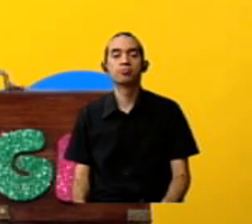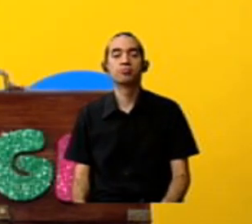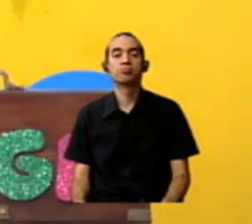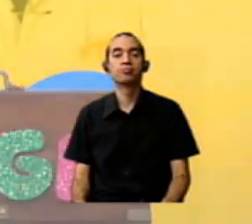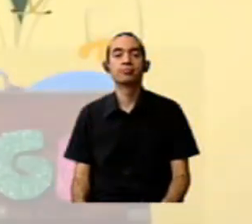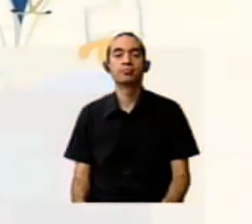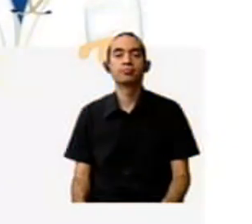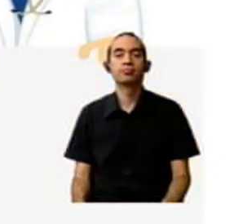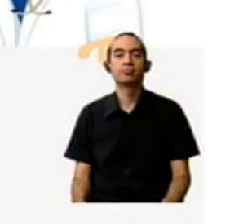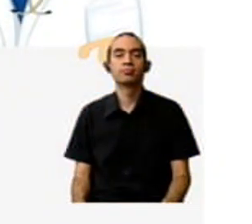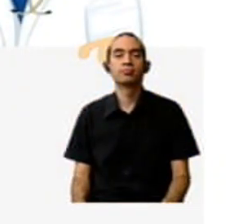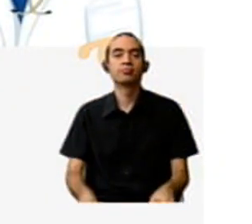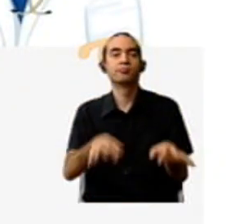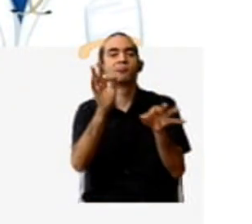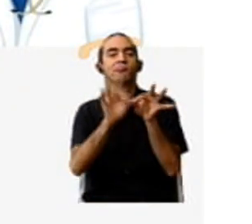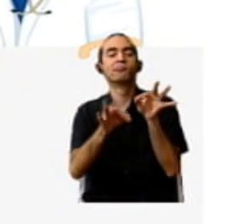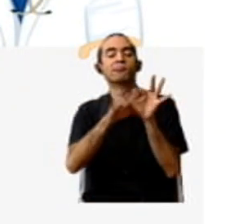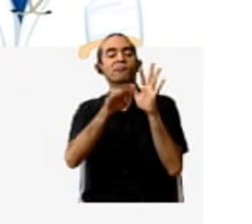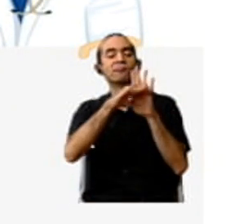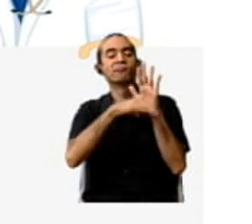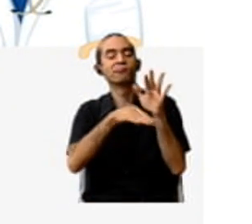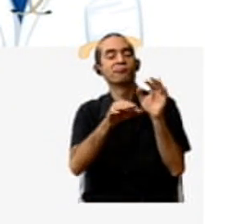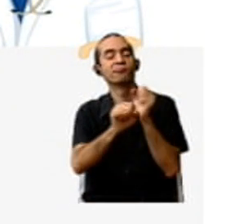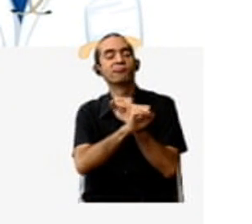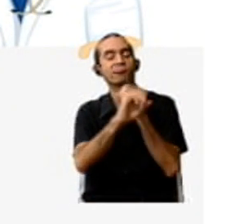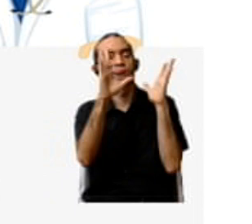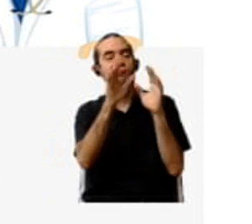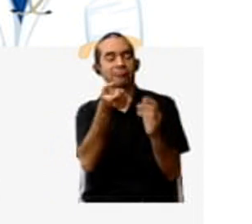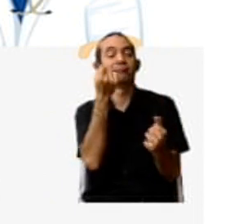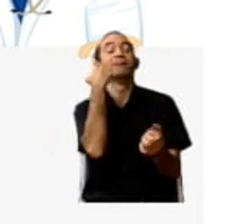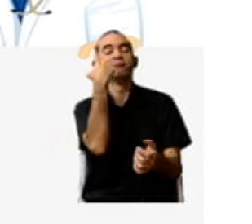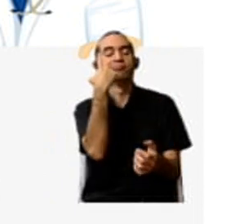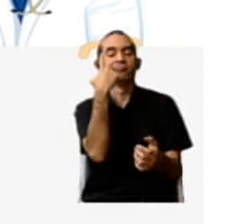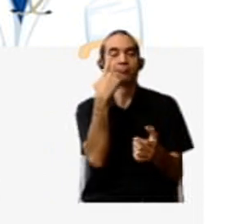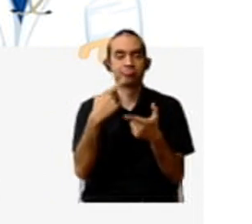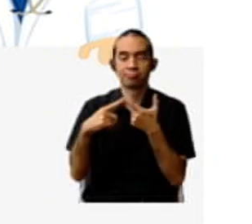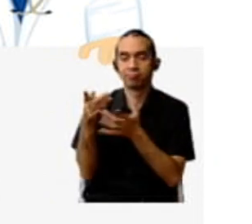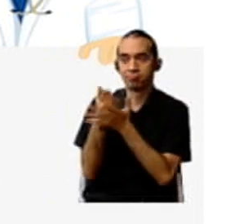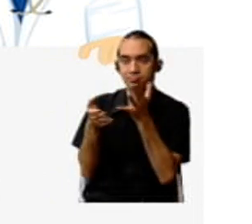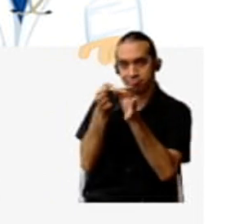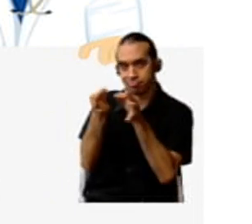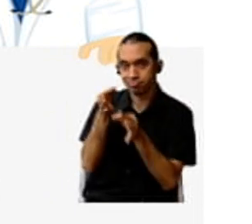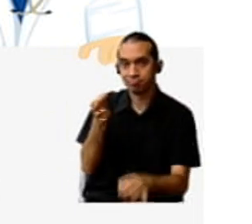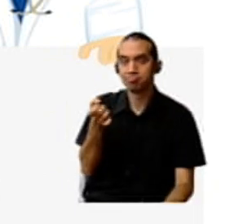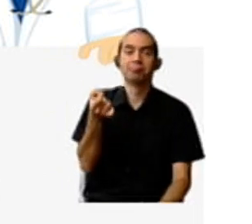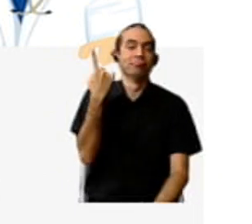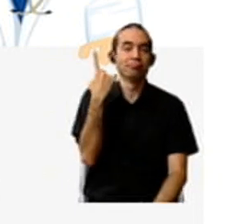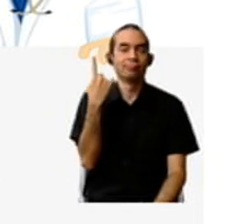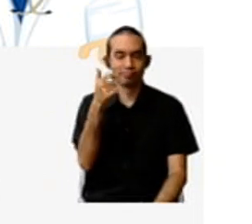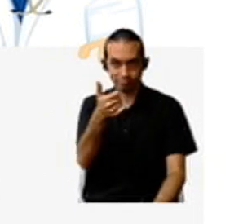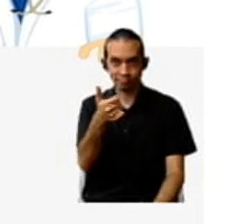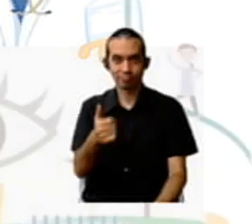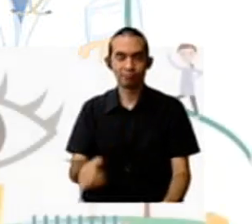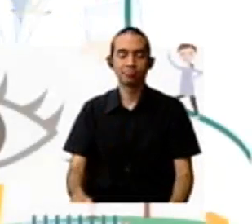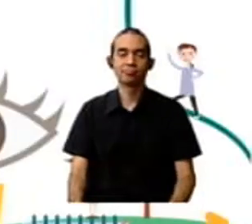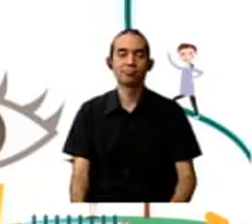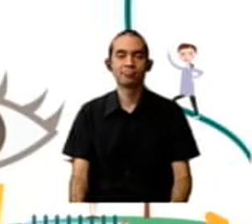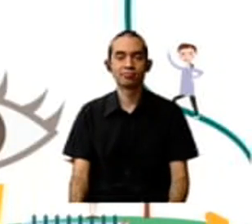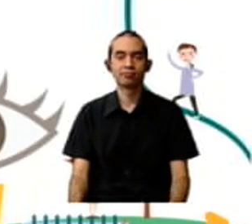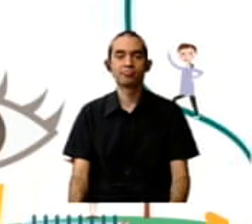clear, and simple instructions and some explanations, okay?